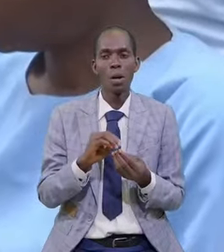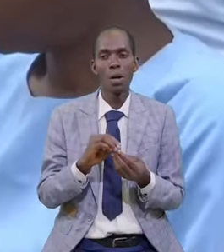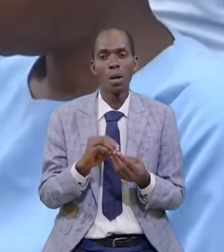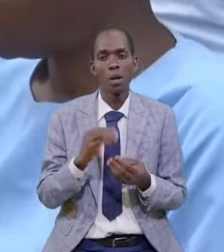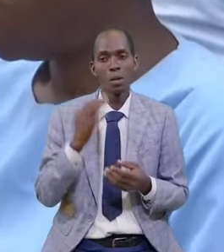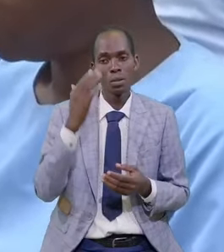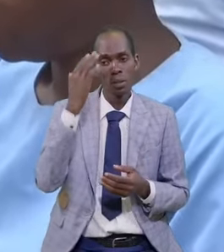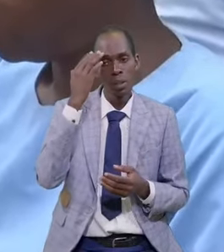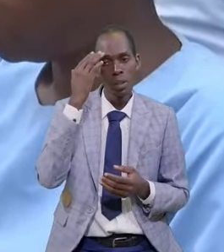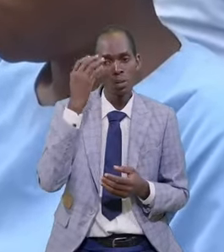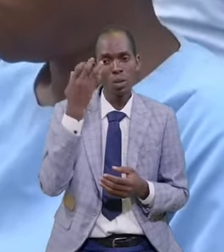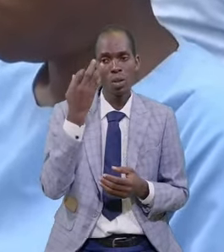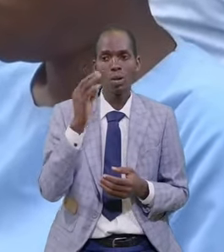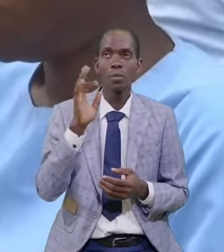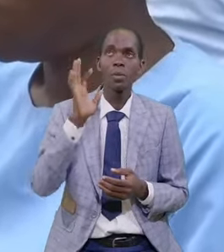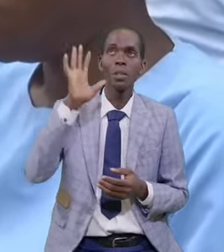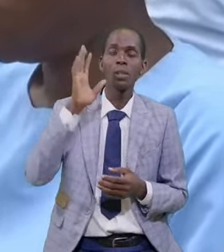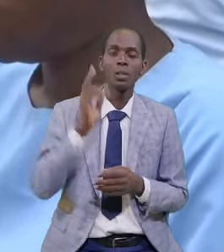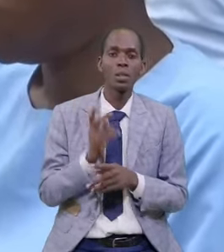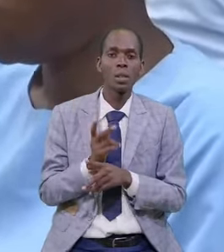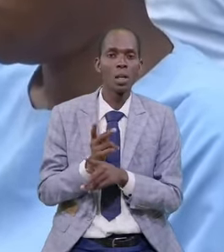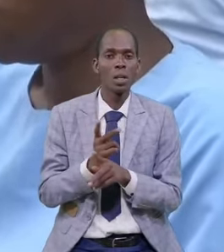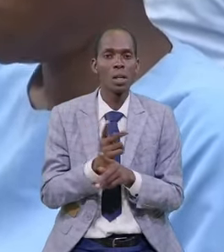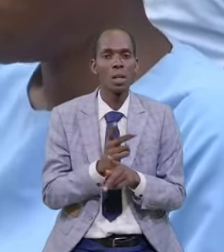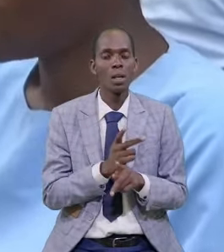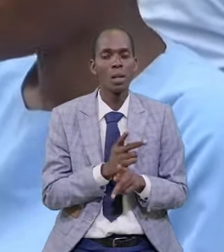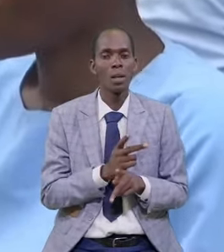myor of this